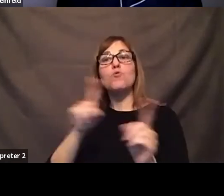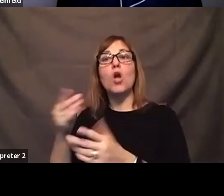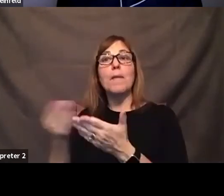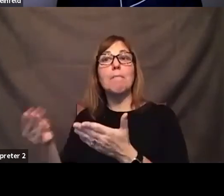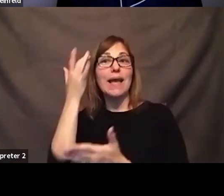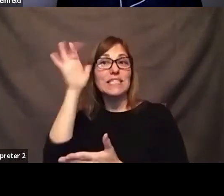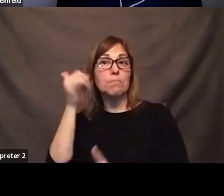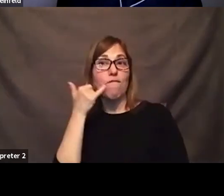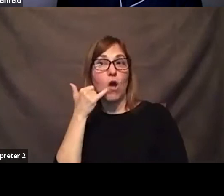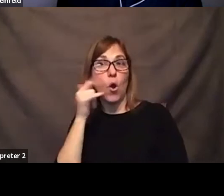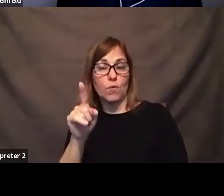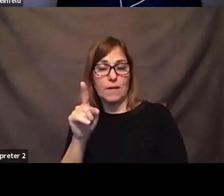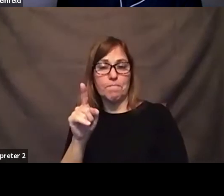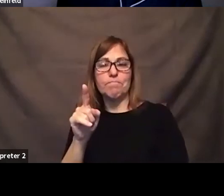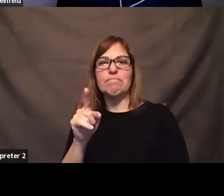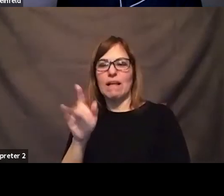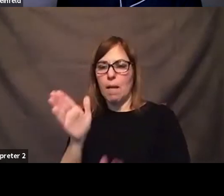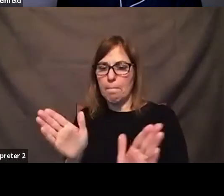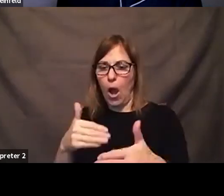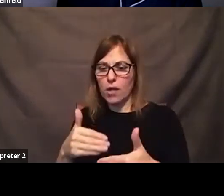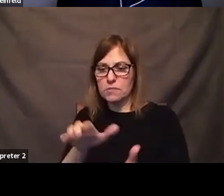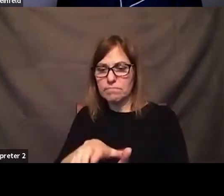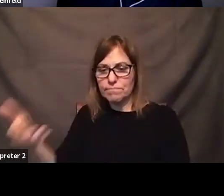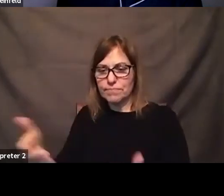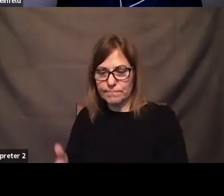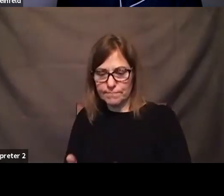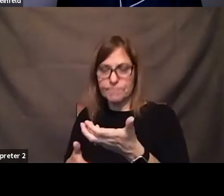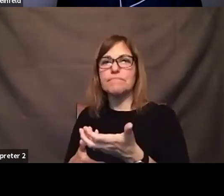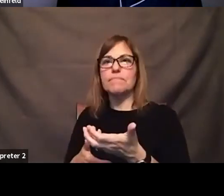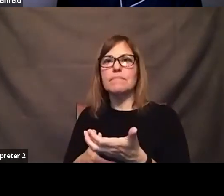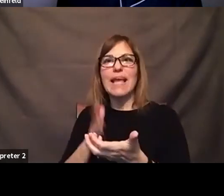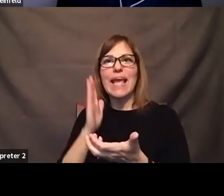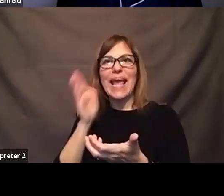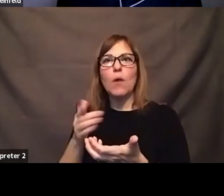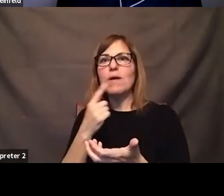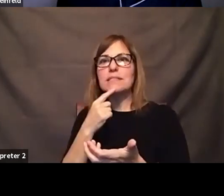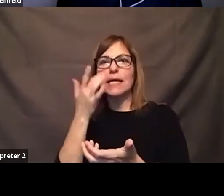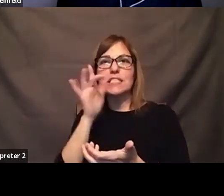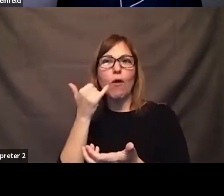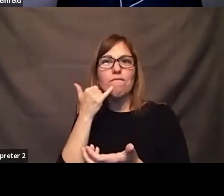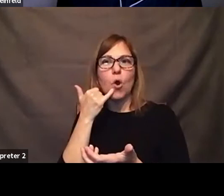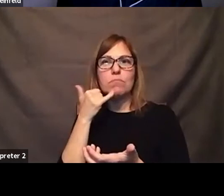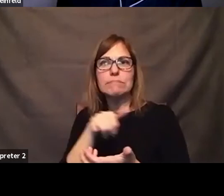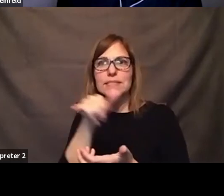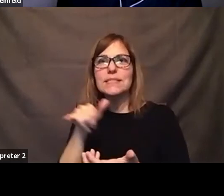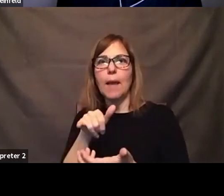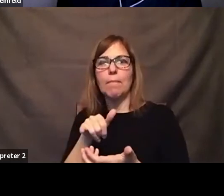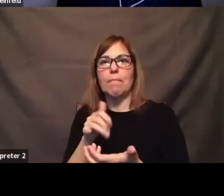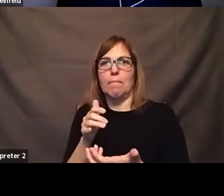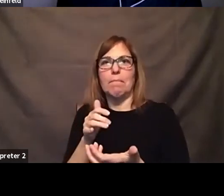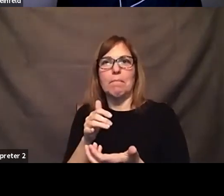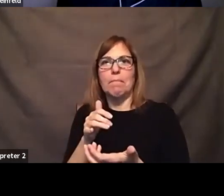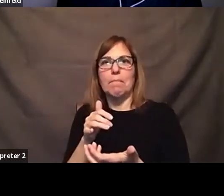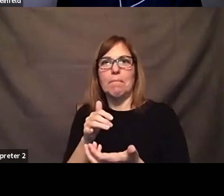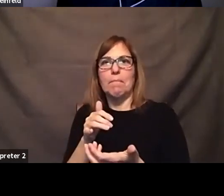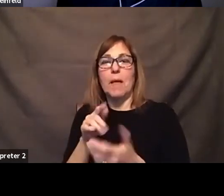when you take it out of the box, it's the same smartphone as everybody else that just bought a smartphone. But within